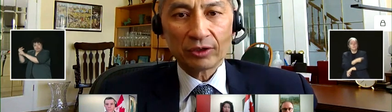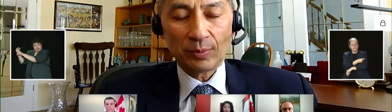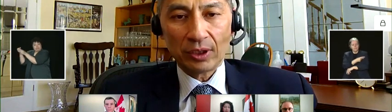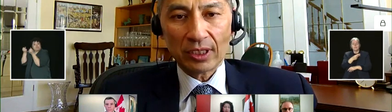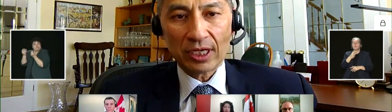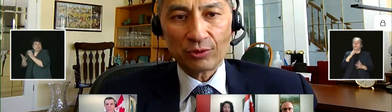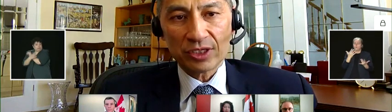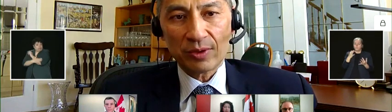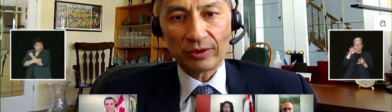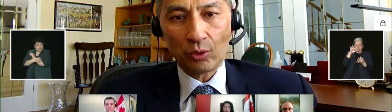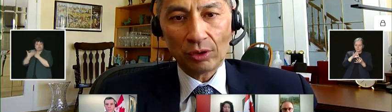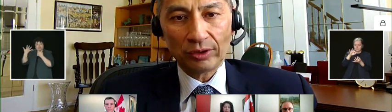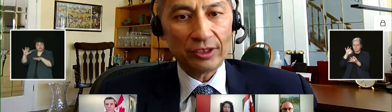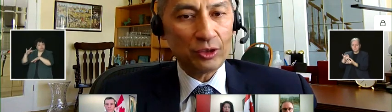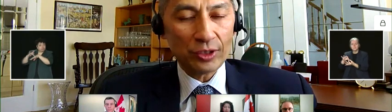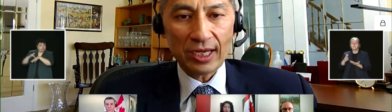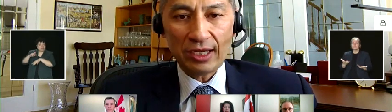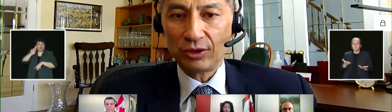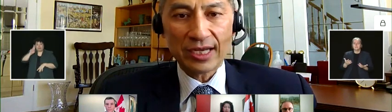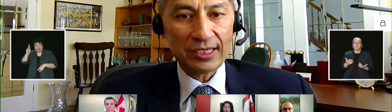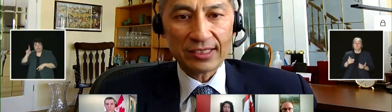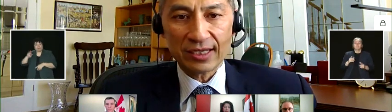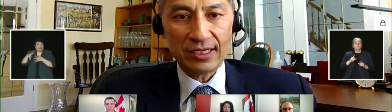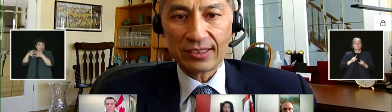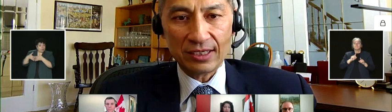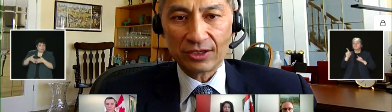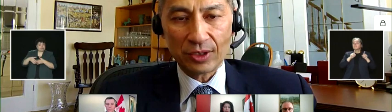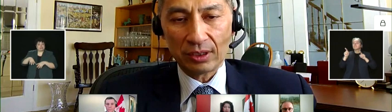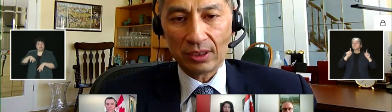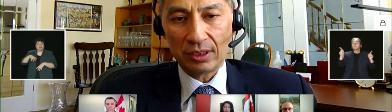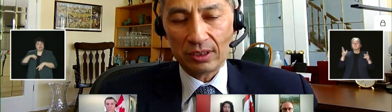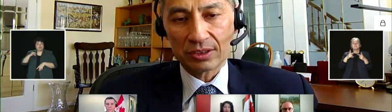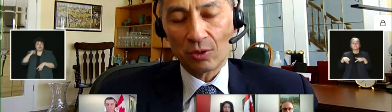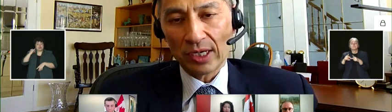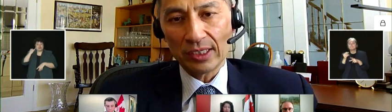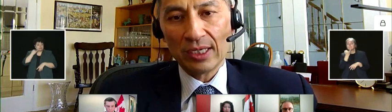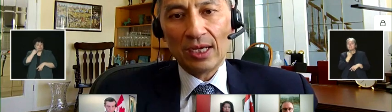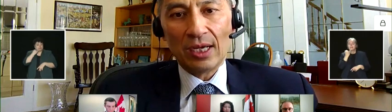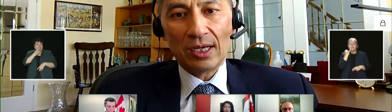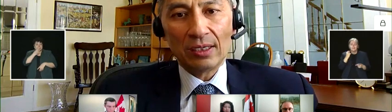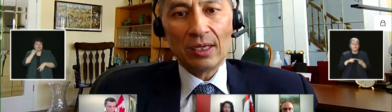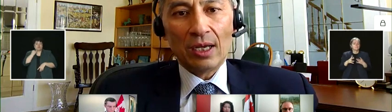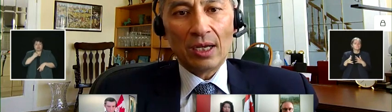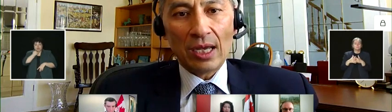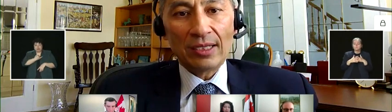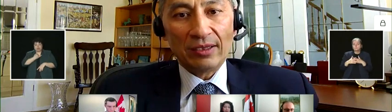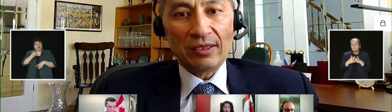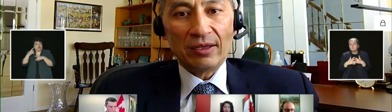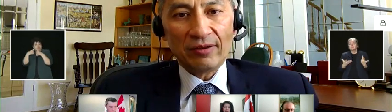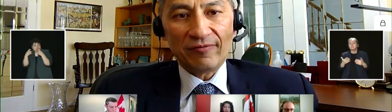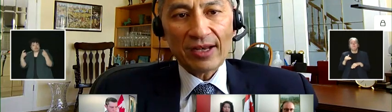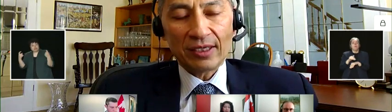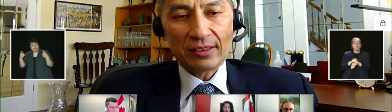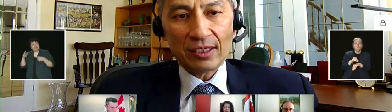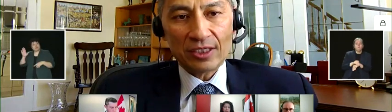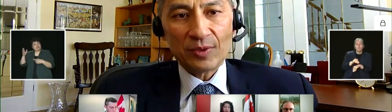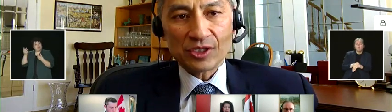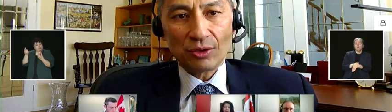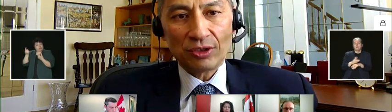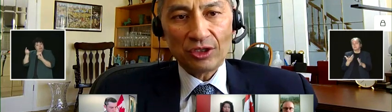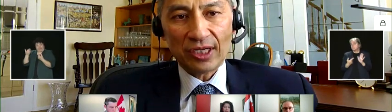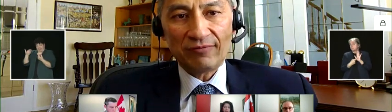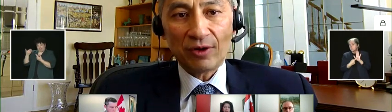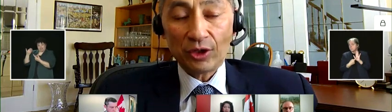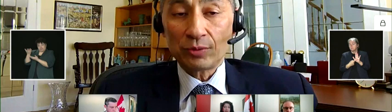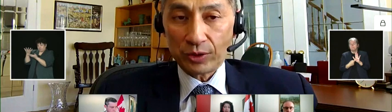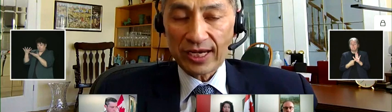from multiple countries around the world, the UK, United States, Israel, and so on. And the fact that it's been